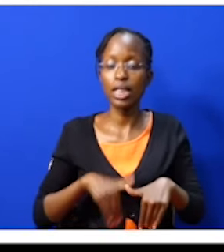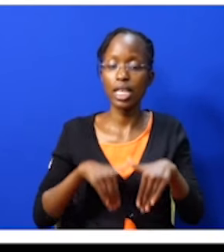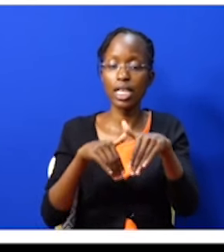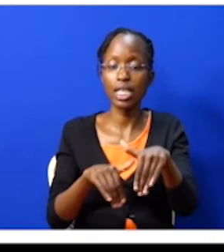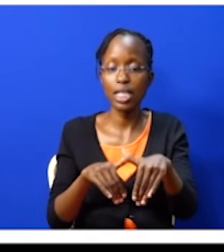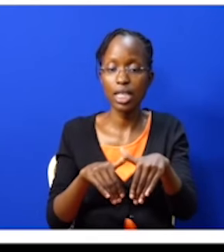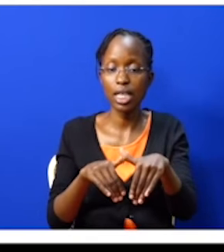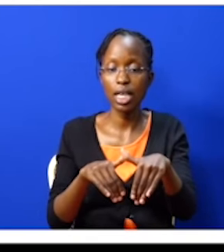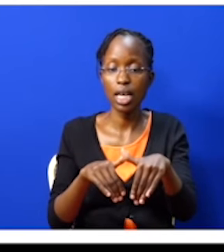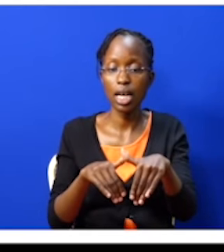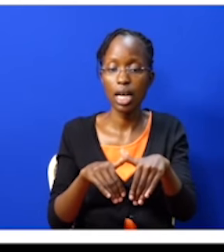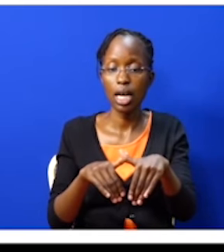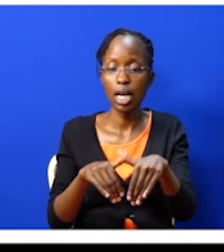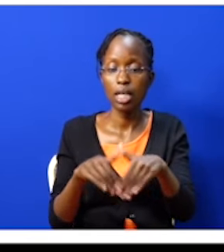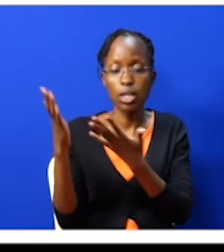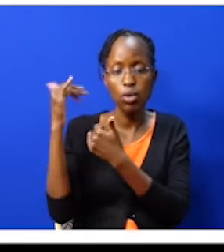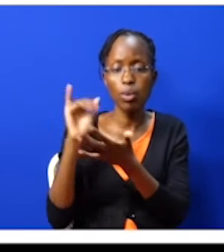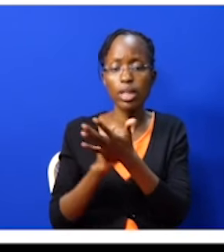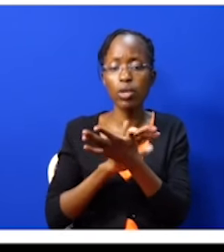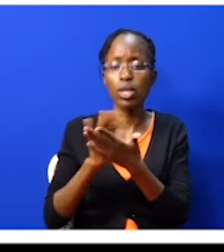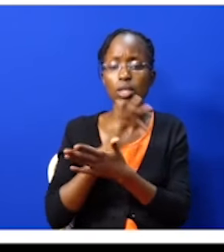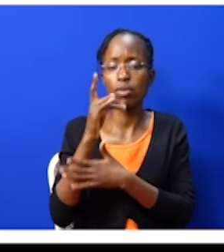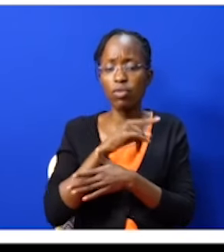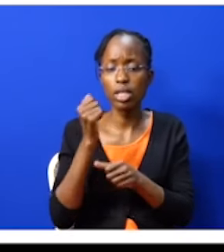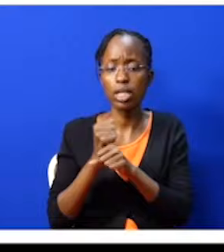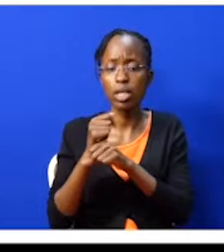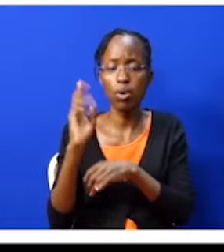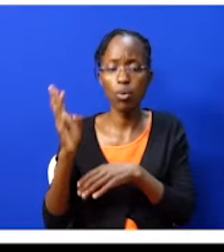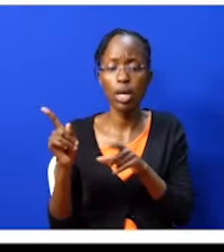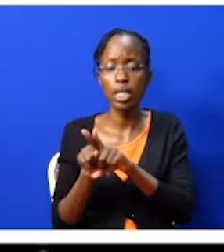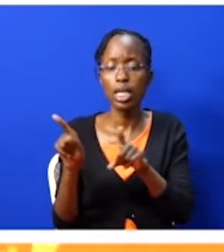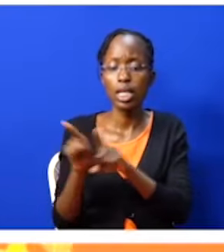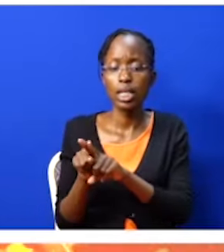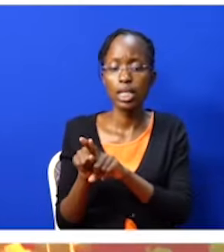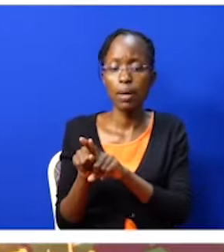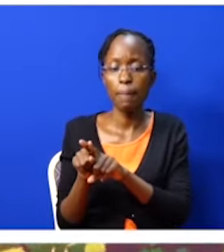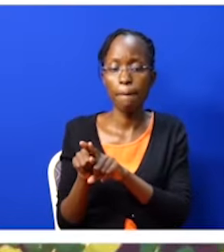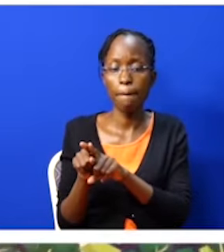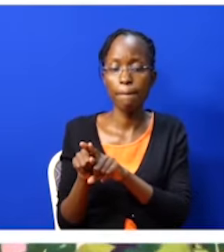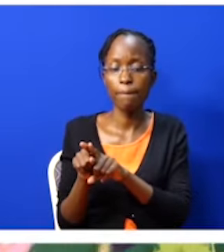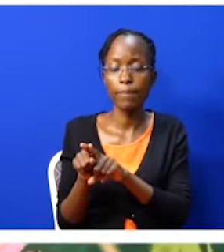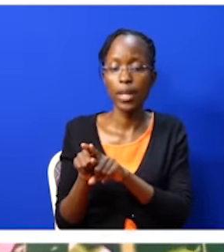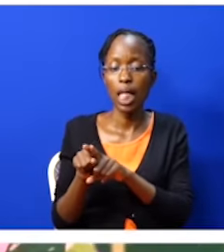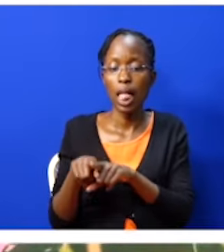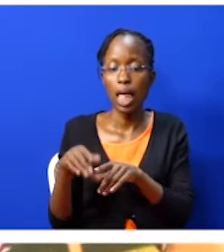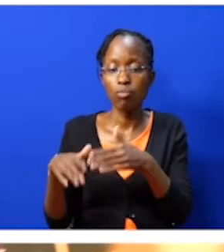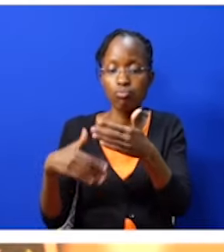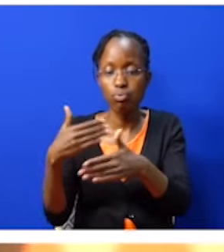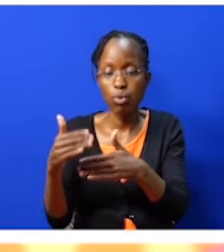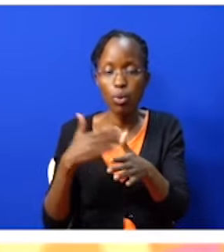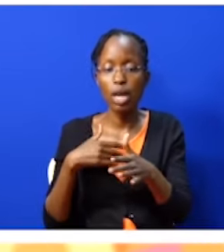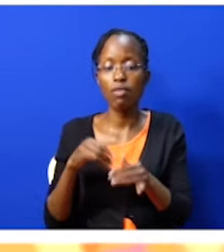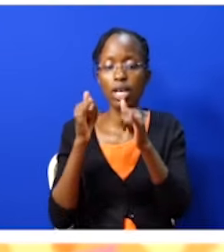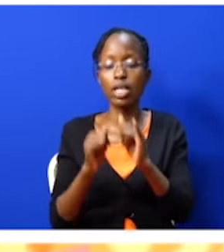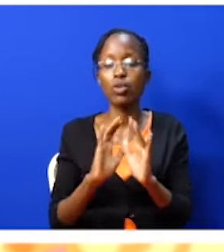is going to finish the job. The story of the Bible ends with a vision of a new humanity, living in a new world that's permeated with